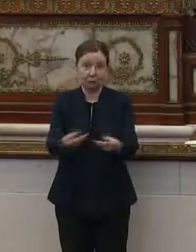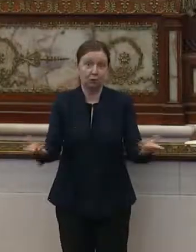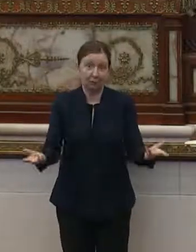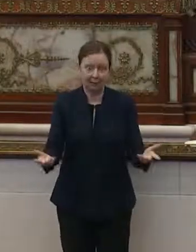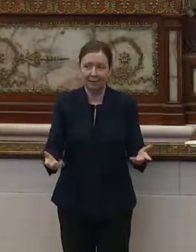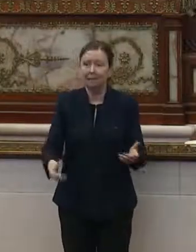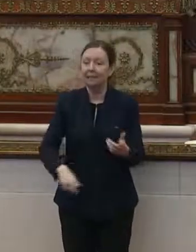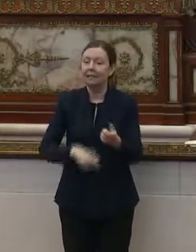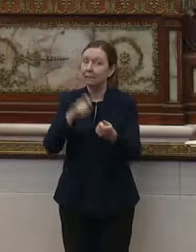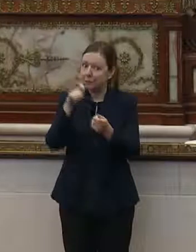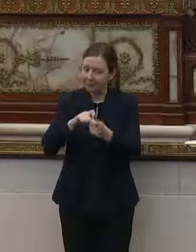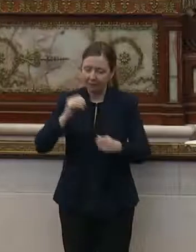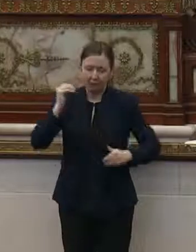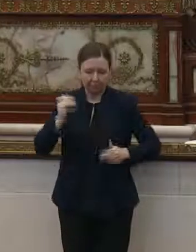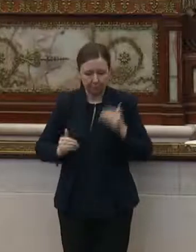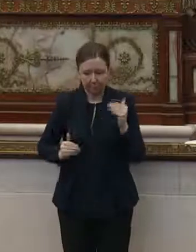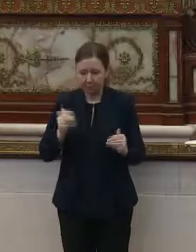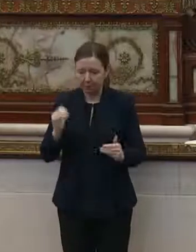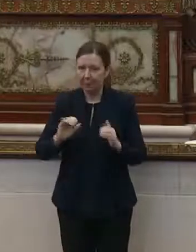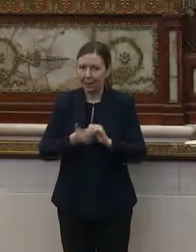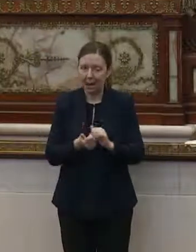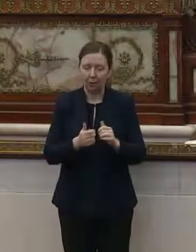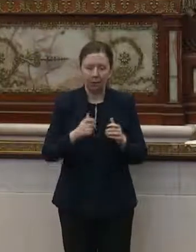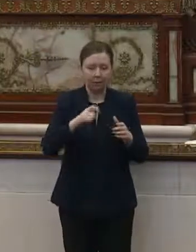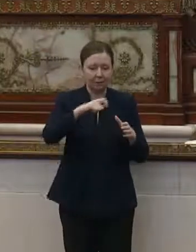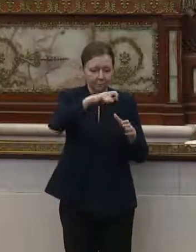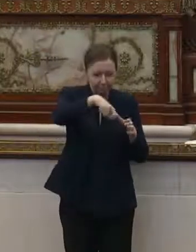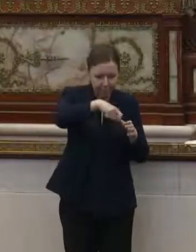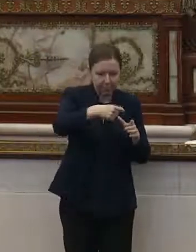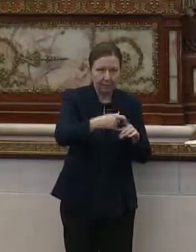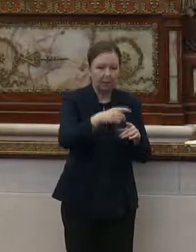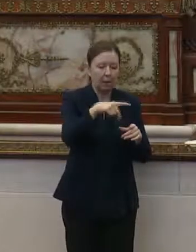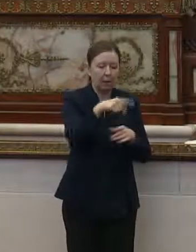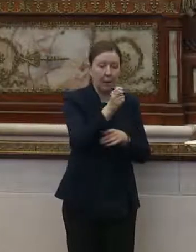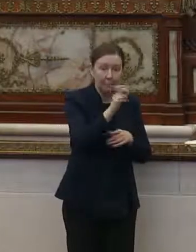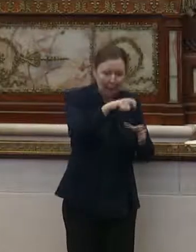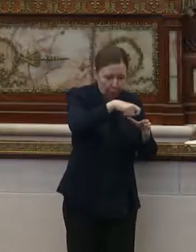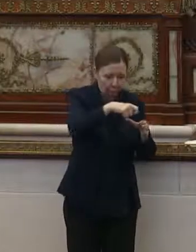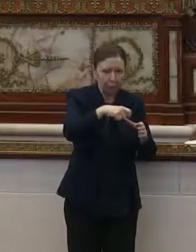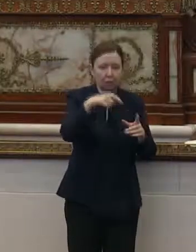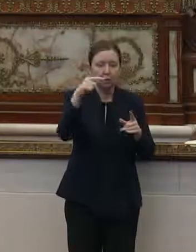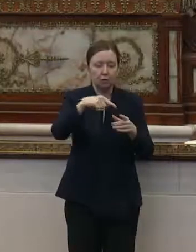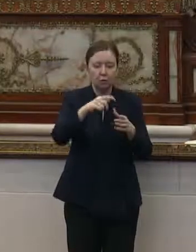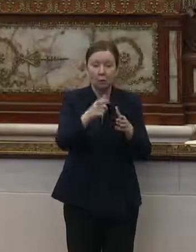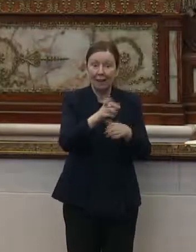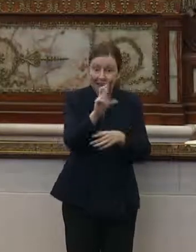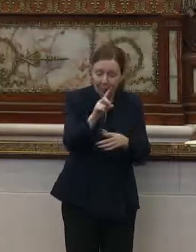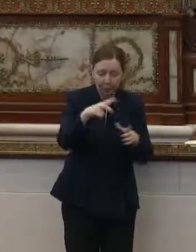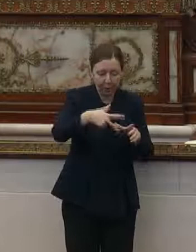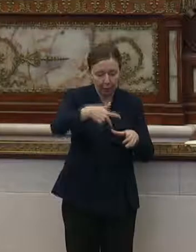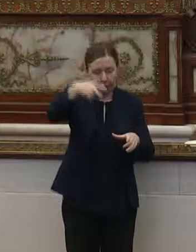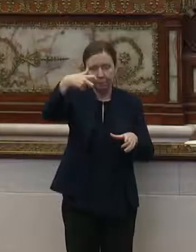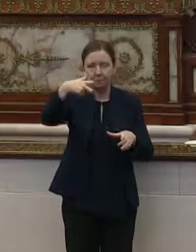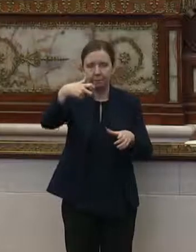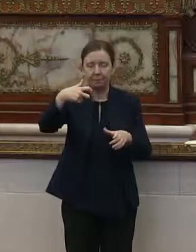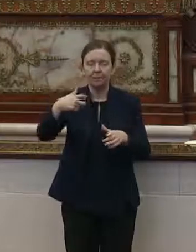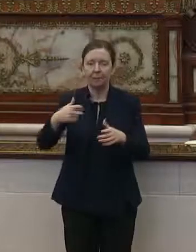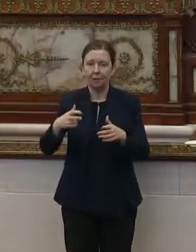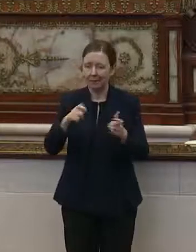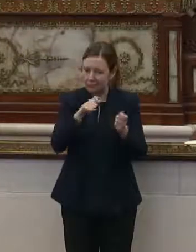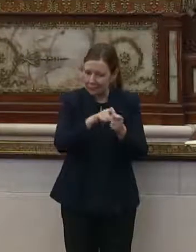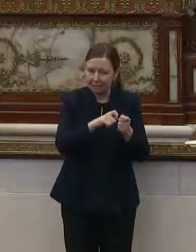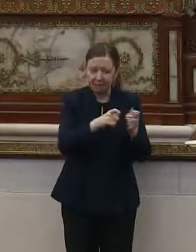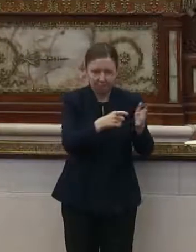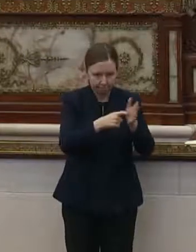very specific steps about how it's reconstituted from a powder into a liquid and drawn up into a syringe. And so the